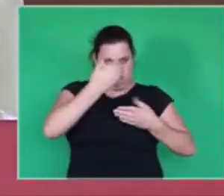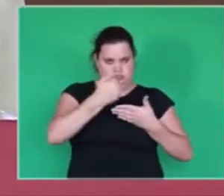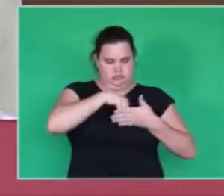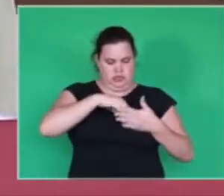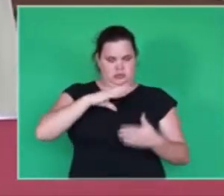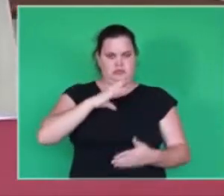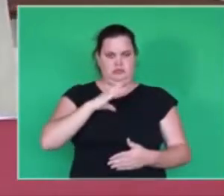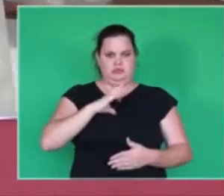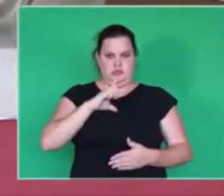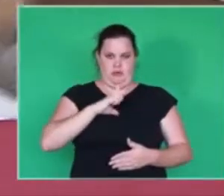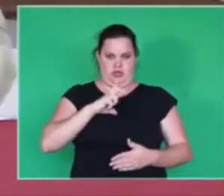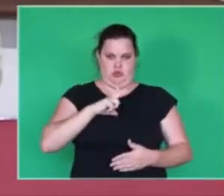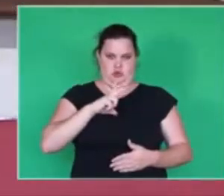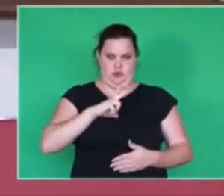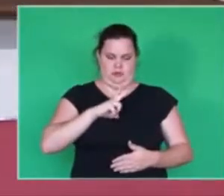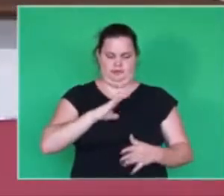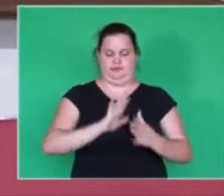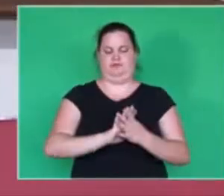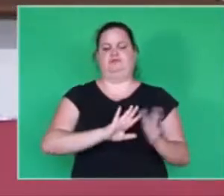David, when he said,